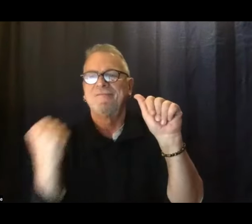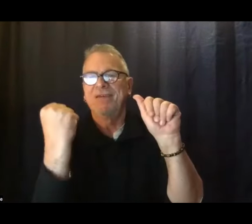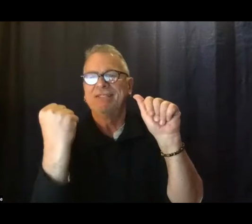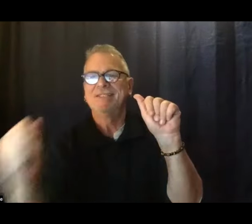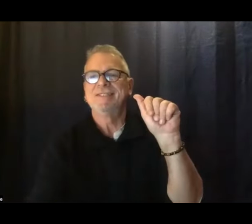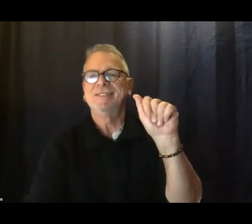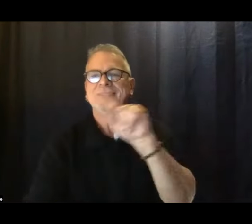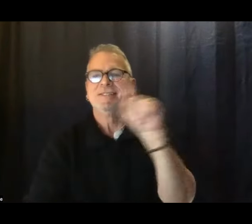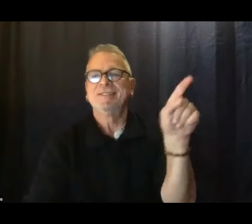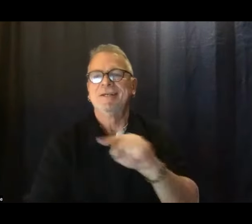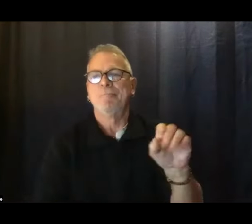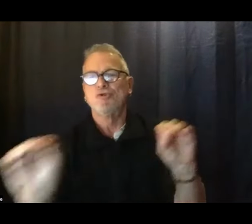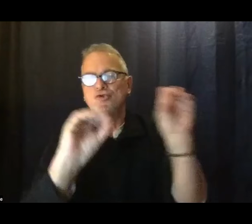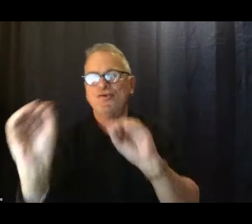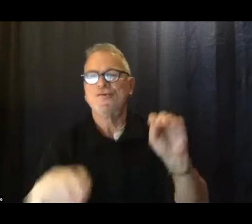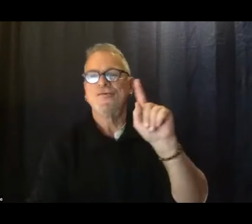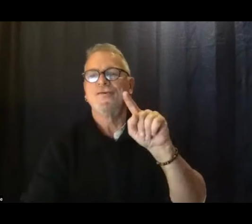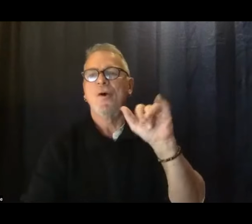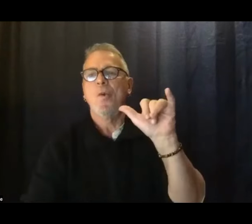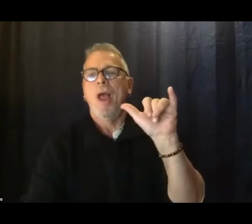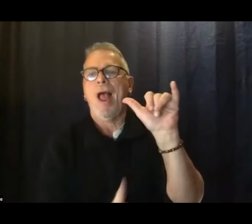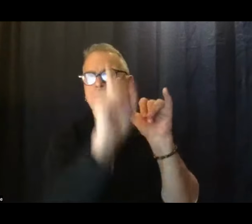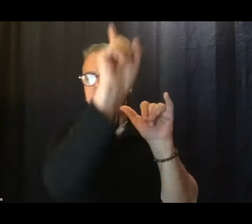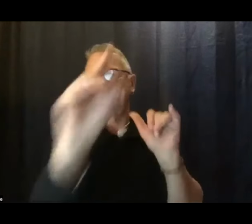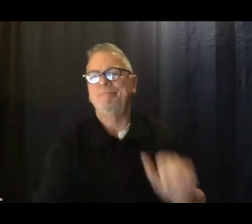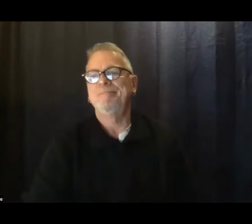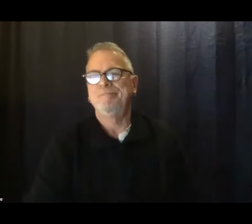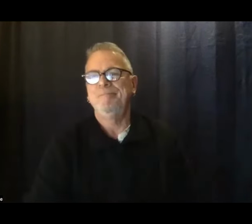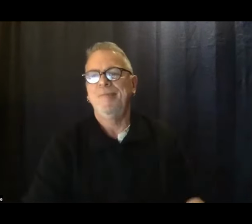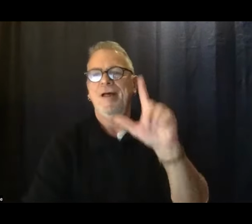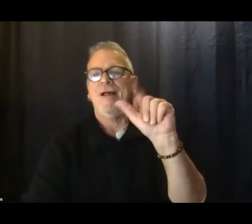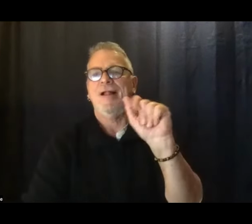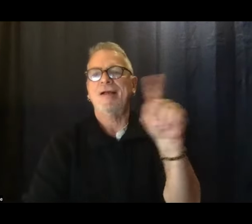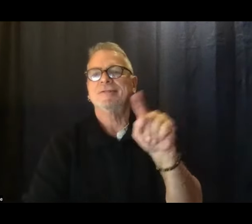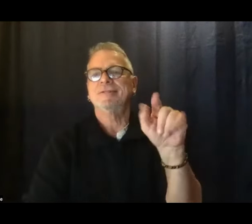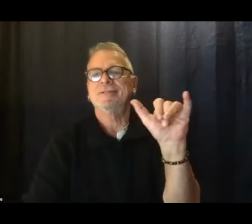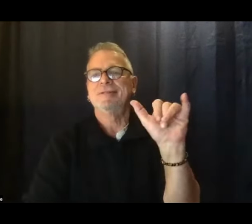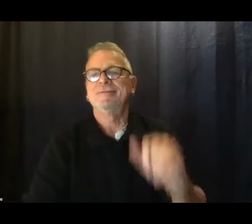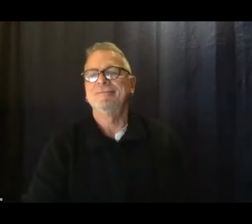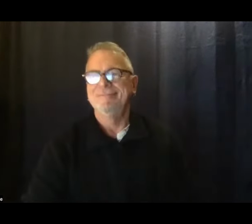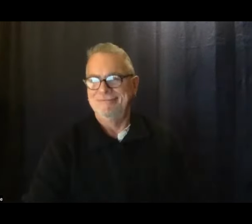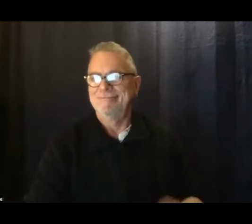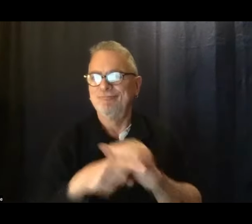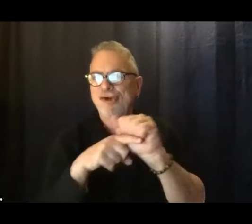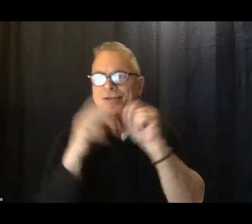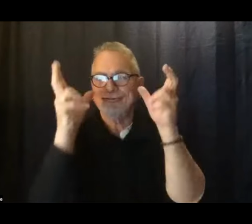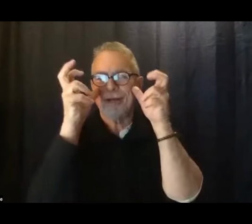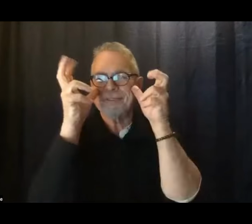So we've got the up, the fist, the movement, and the up, lazy.